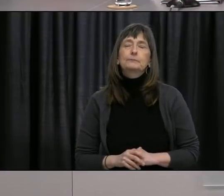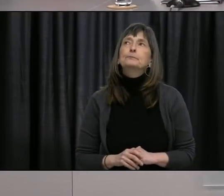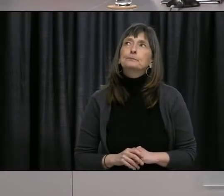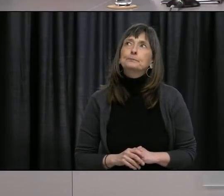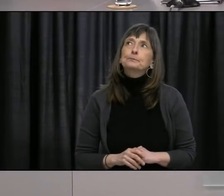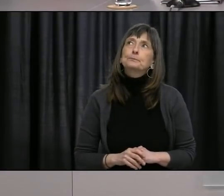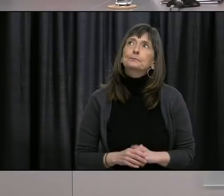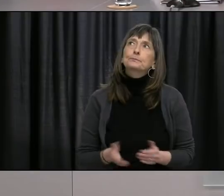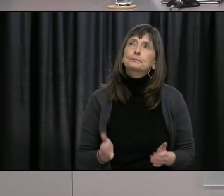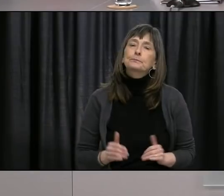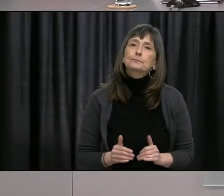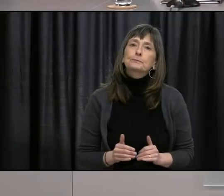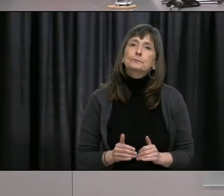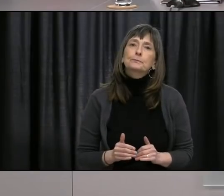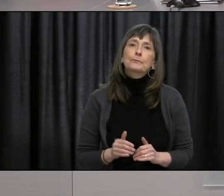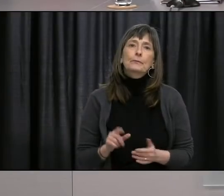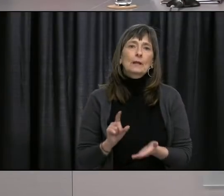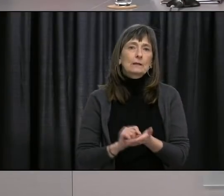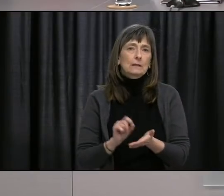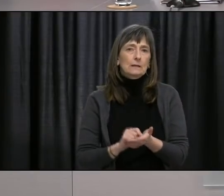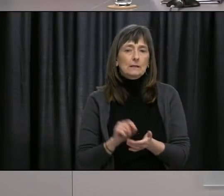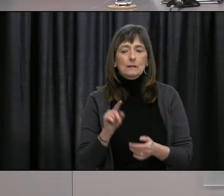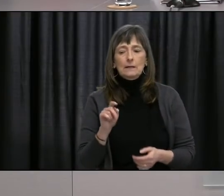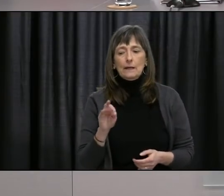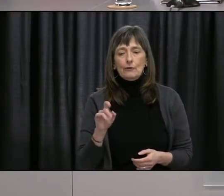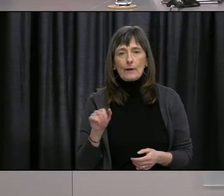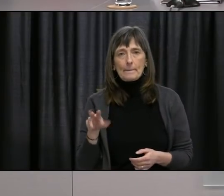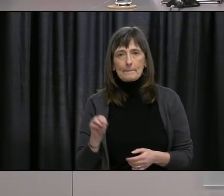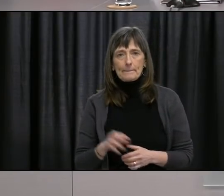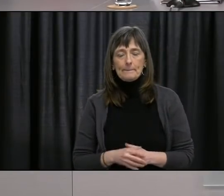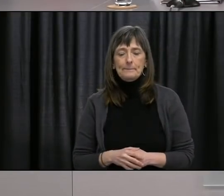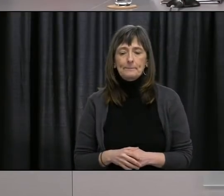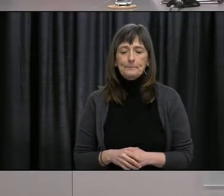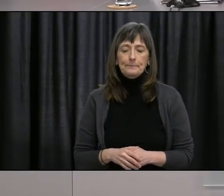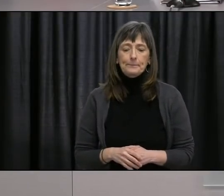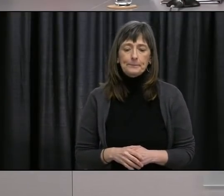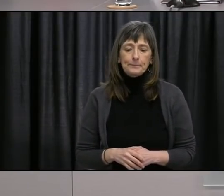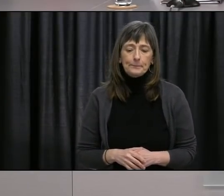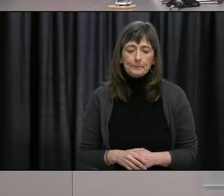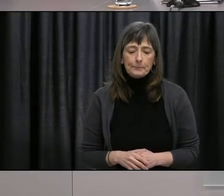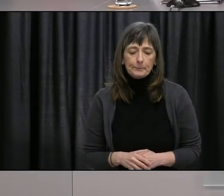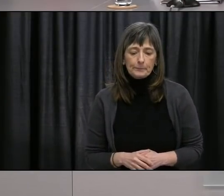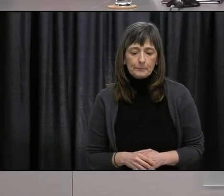Our next question is from Peter Jackson of The Telegram. Please go ahead.